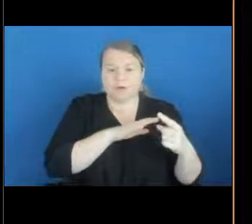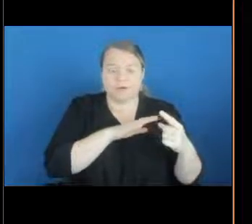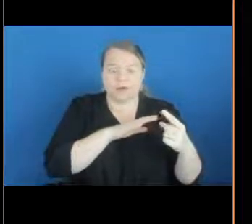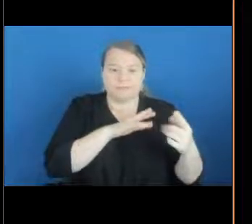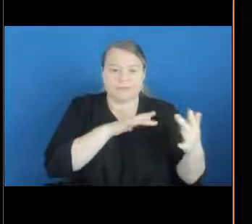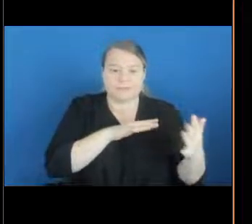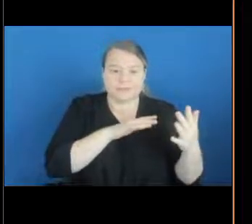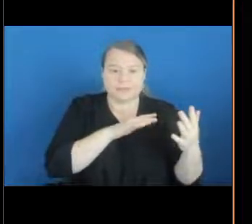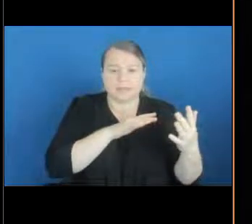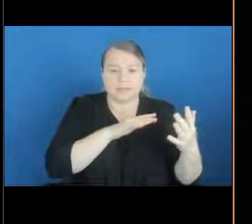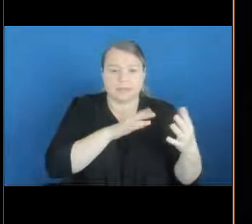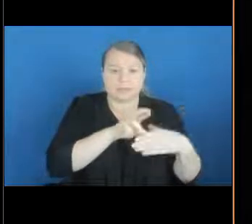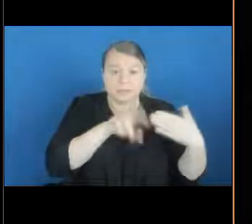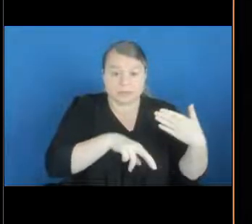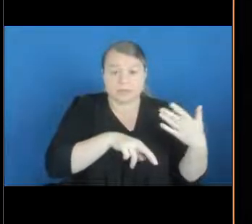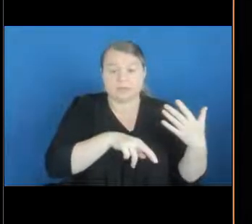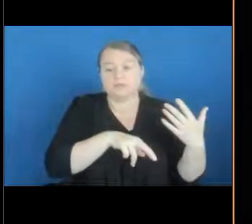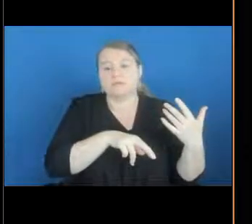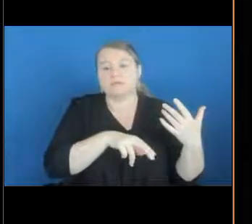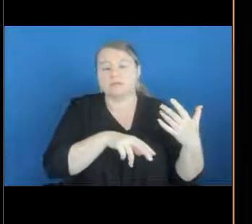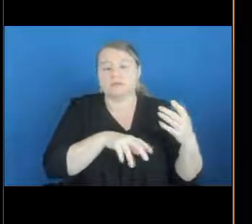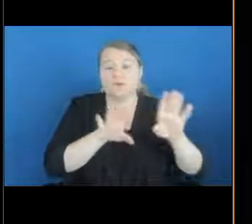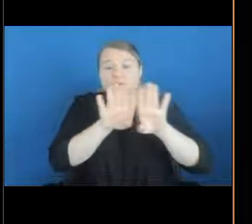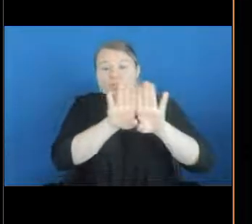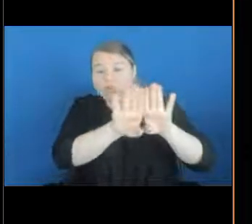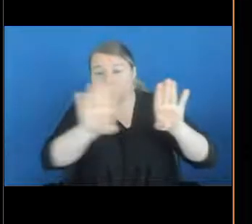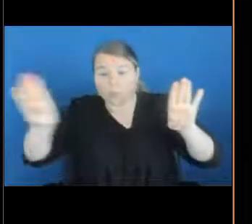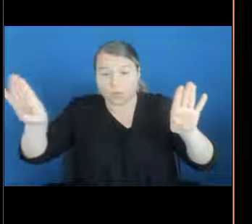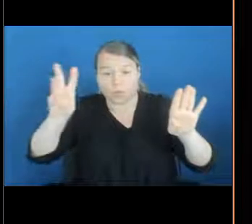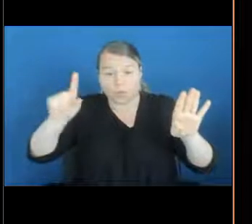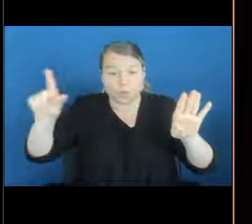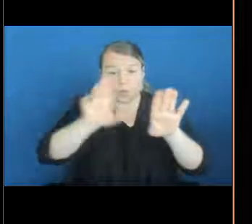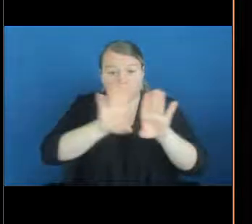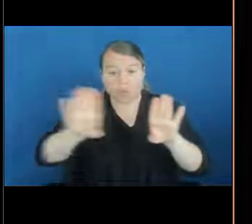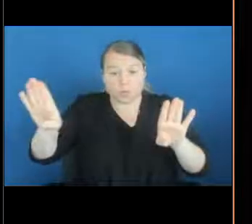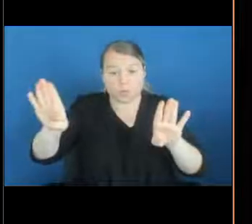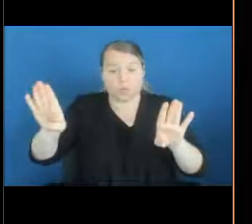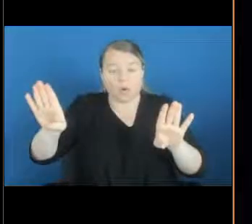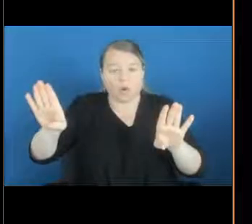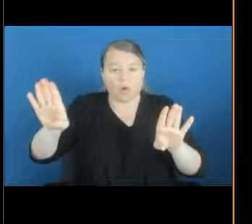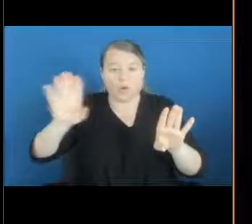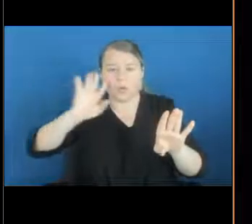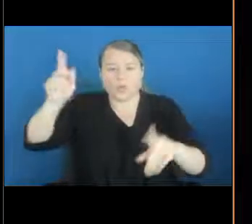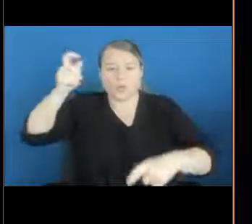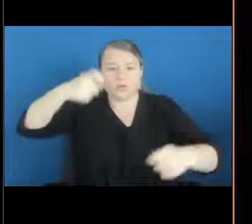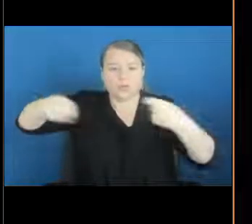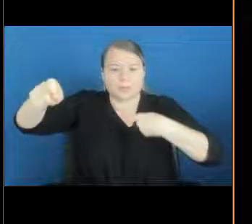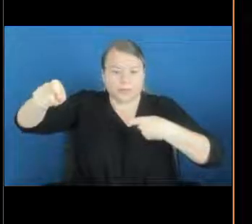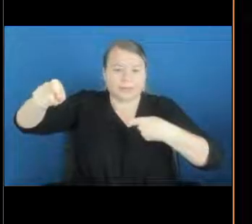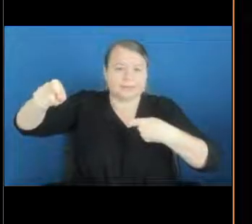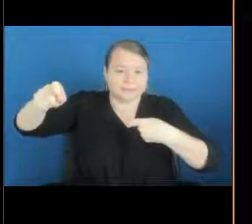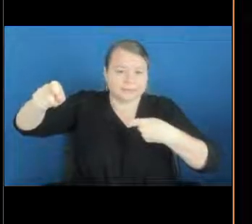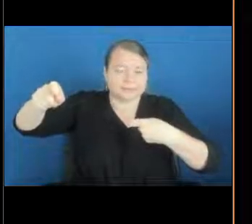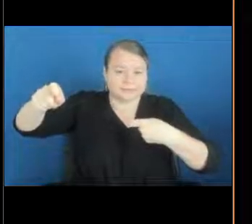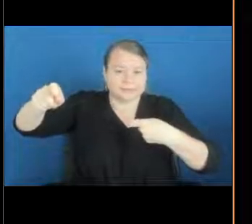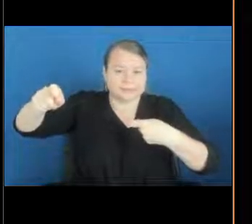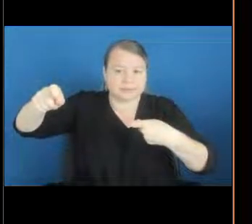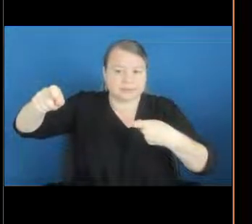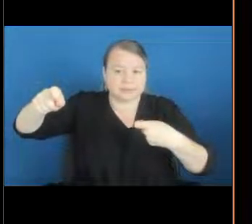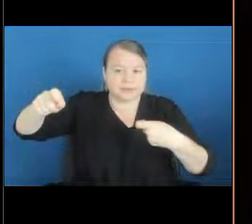study, the wall in question will be replaced in kind. There is